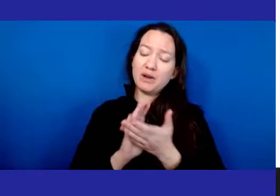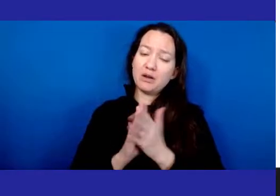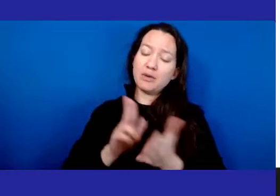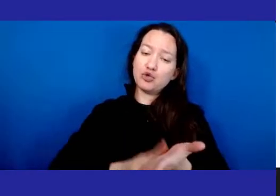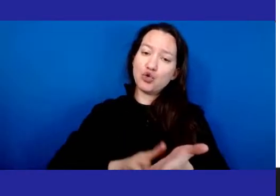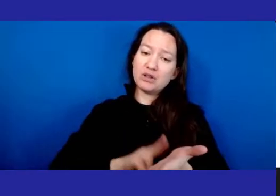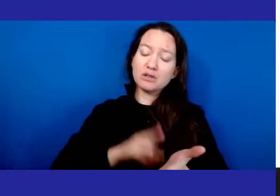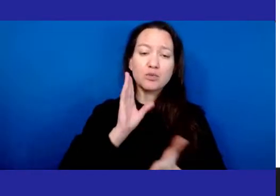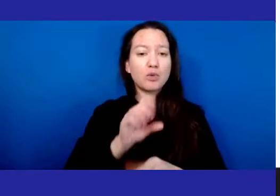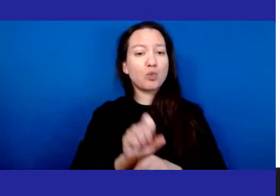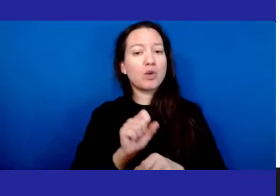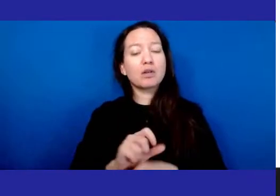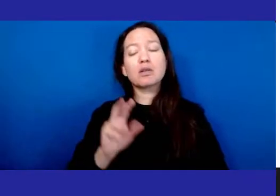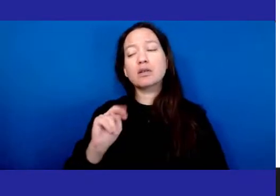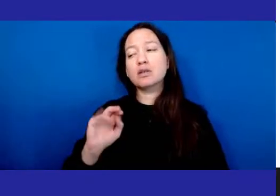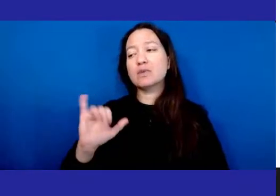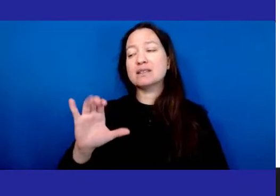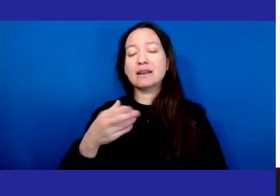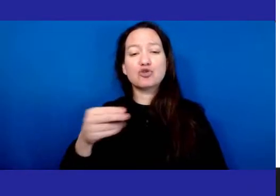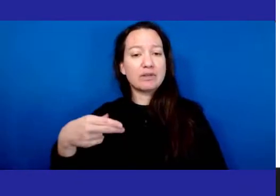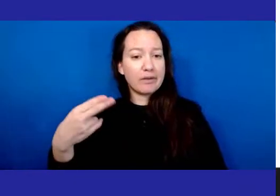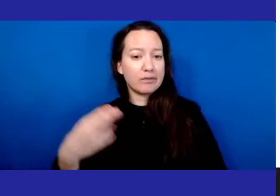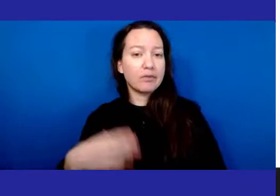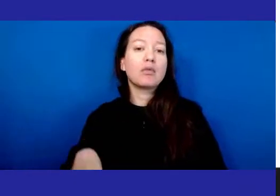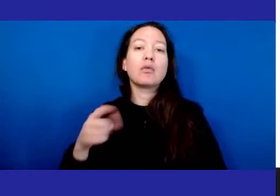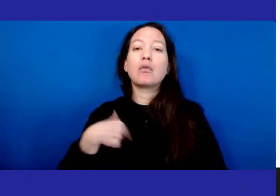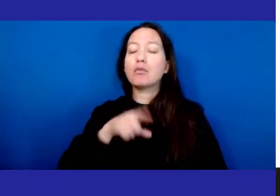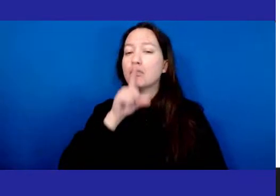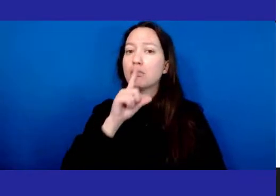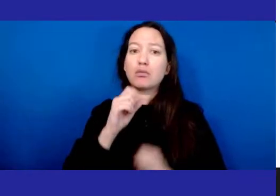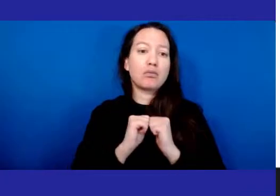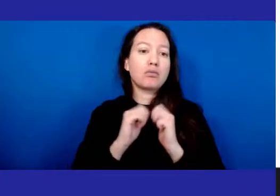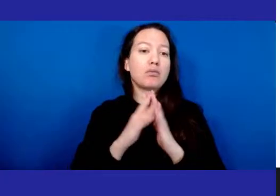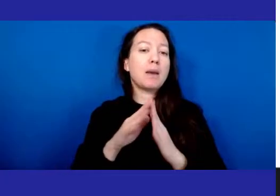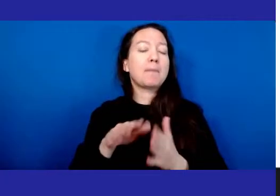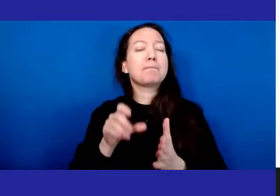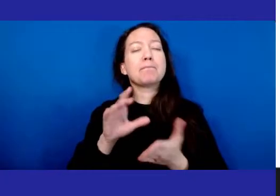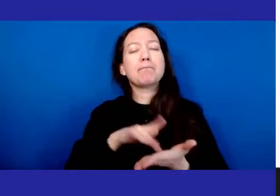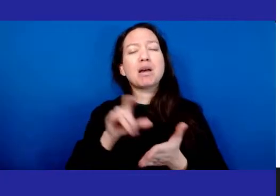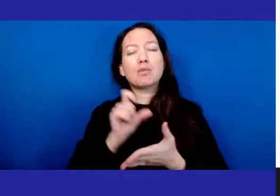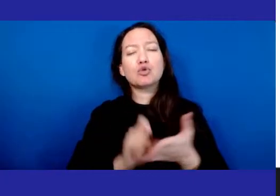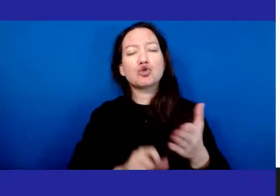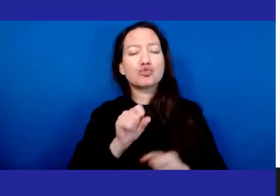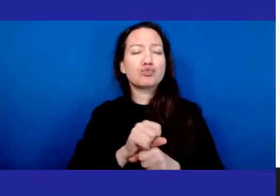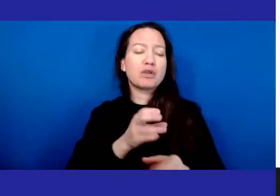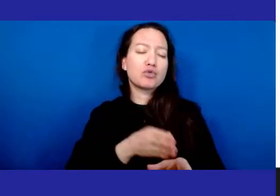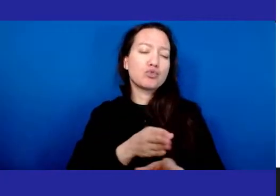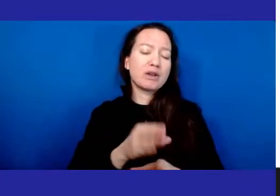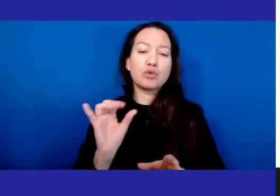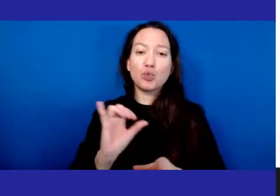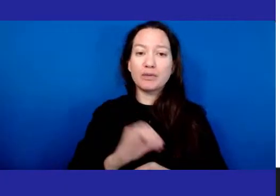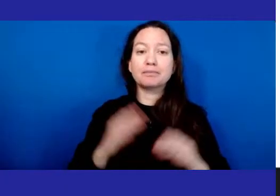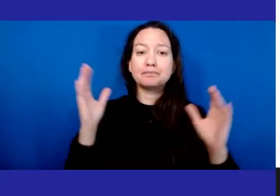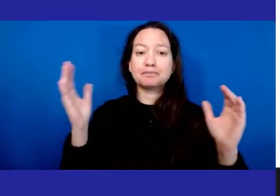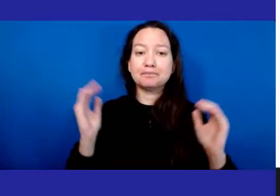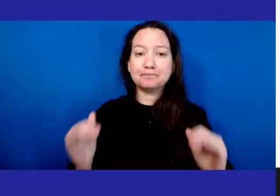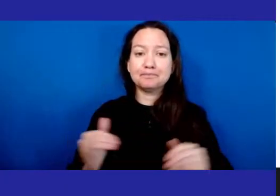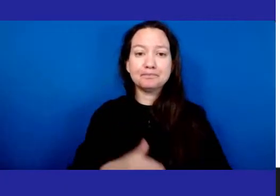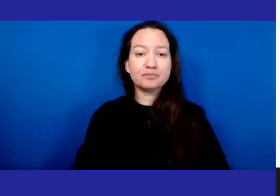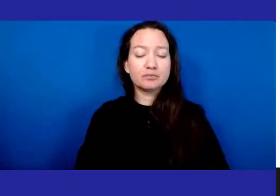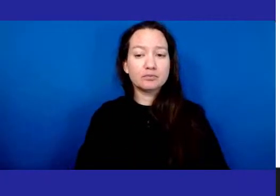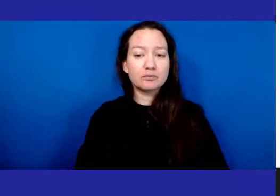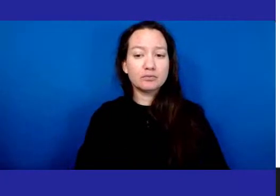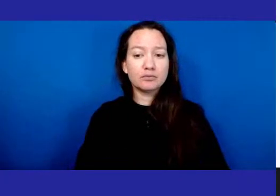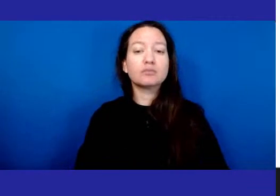ultimately work at New York City Health and Hospitals. We recently just launched a Med-Surg nursing career ladder as well. Next slide. Our